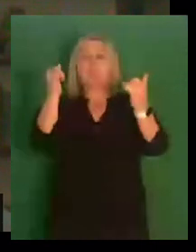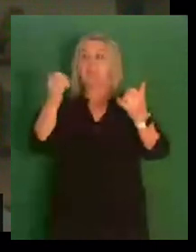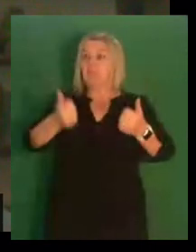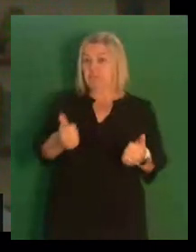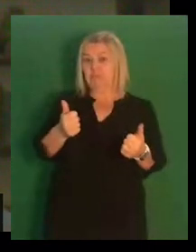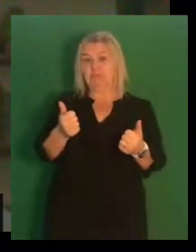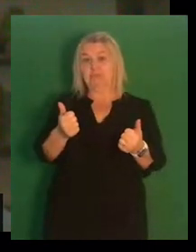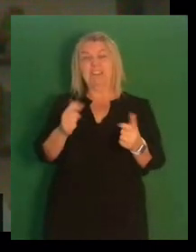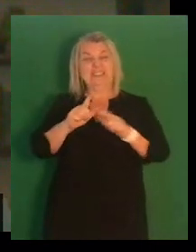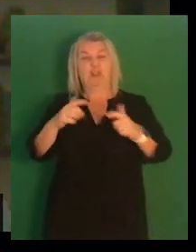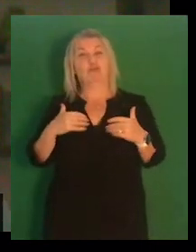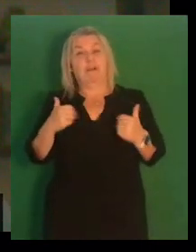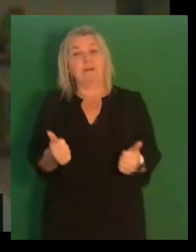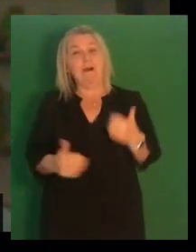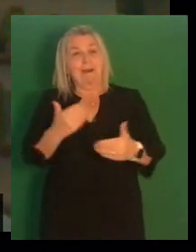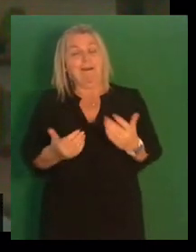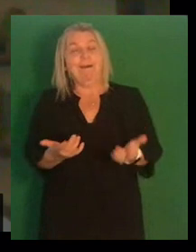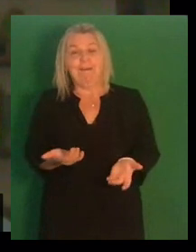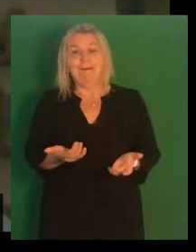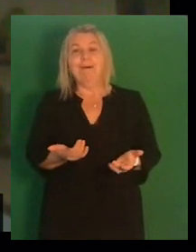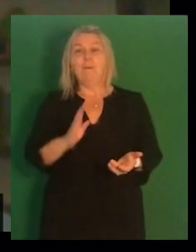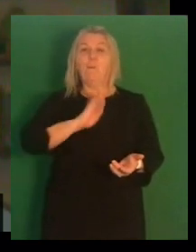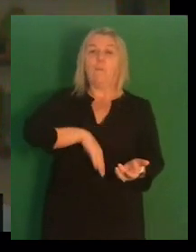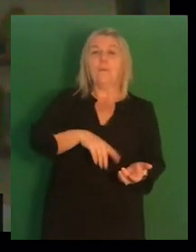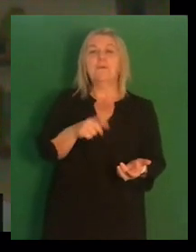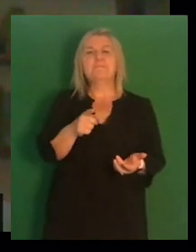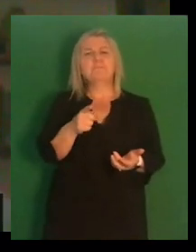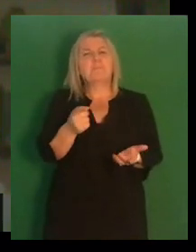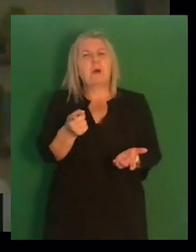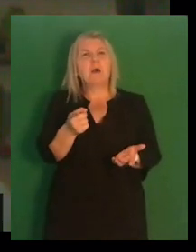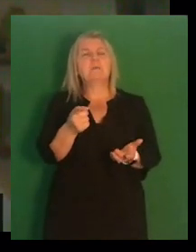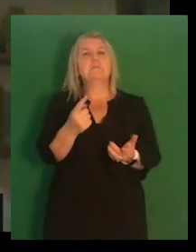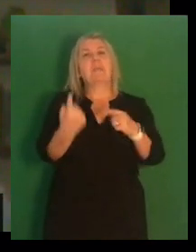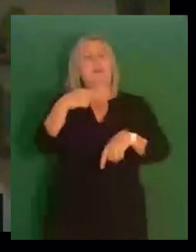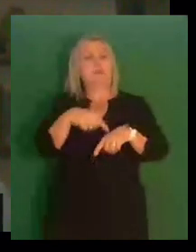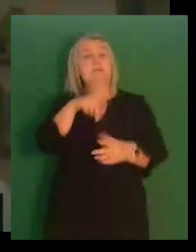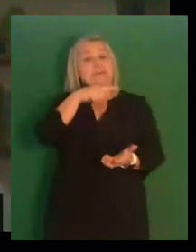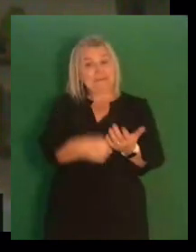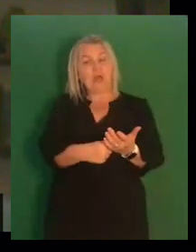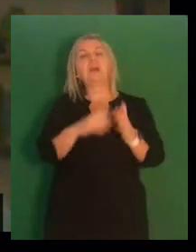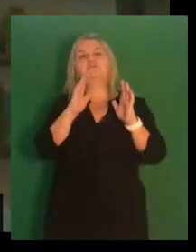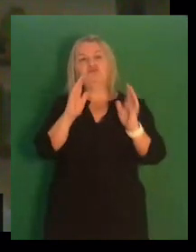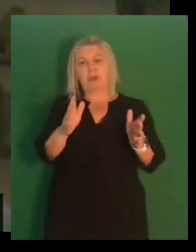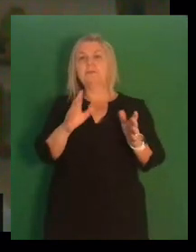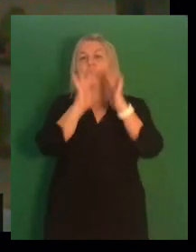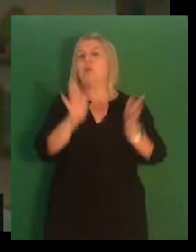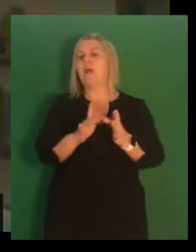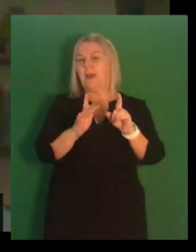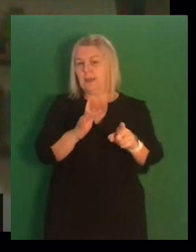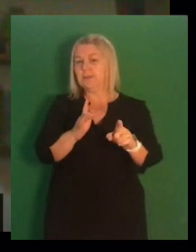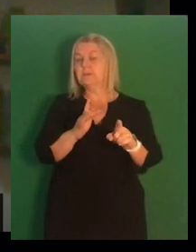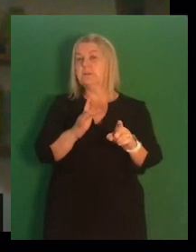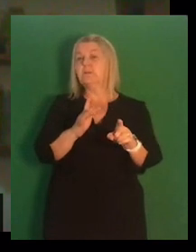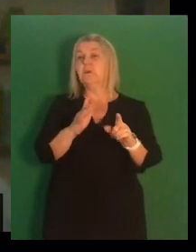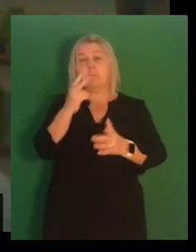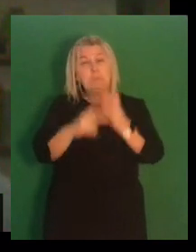We at the time when we made the decision, actually we had already our 2020 festival largely in place